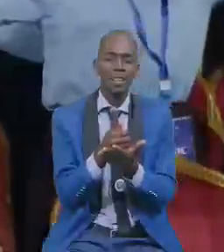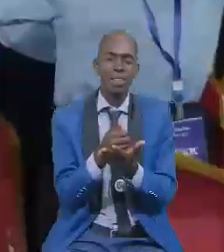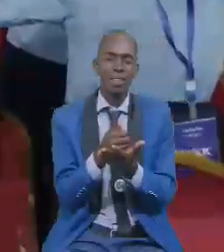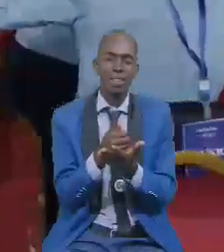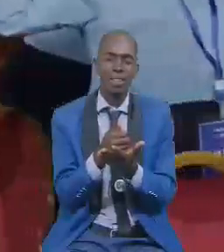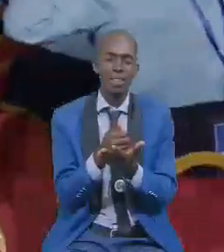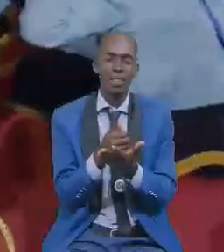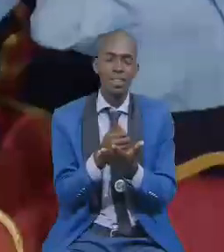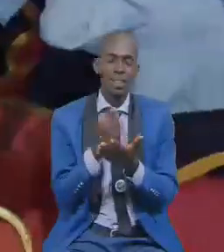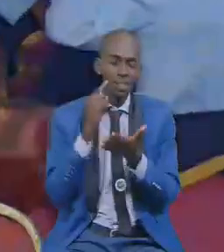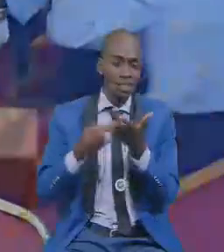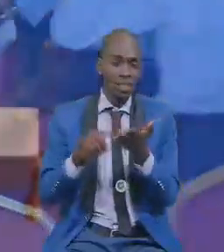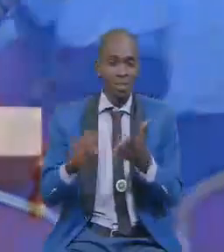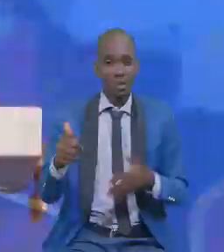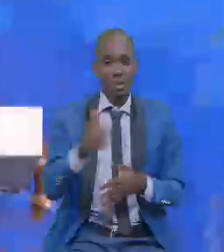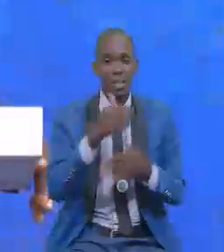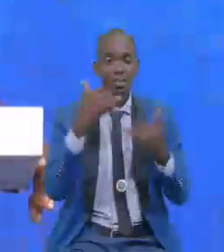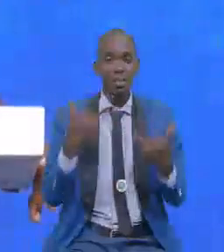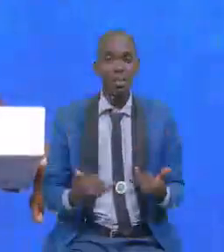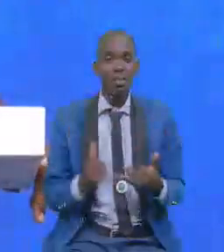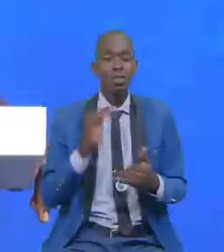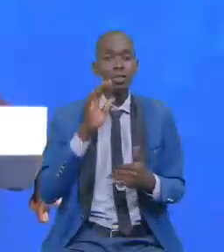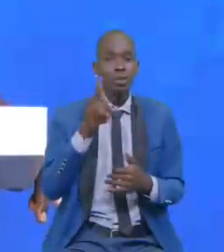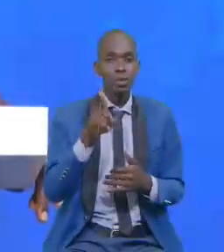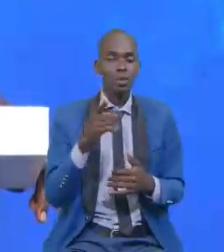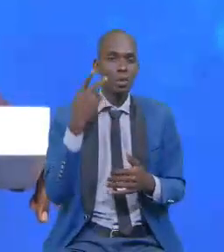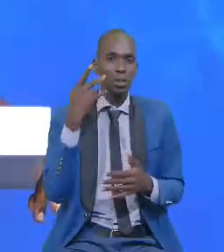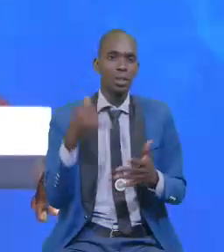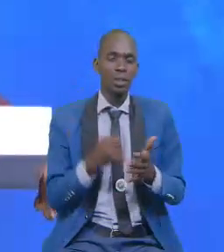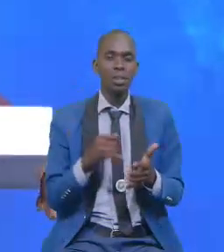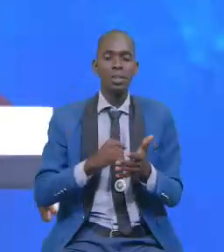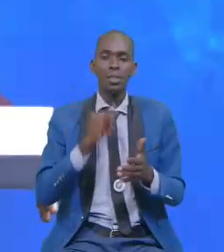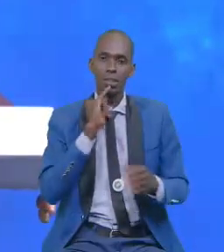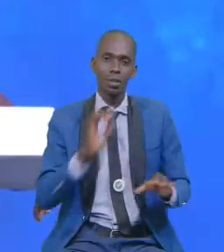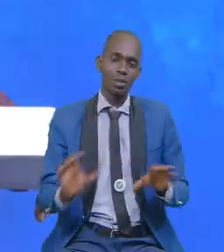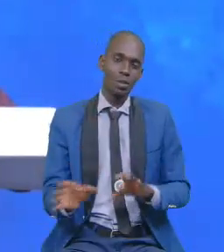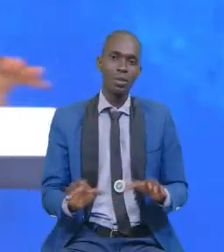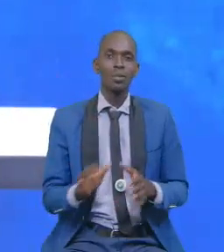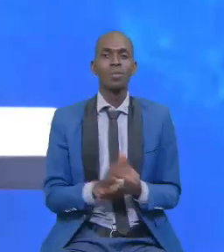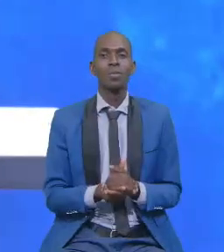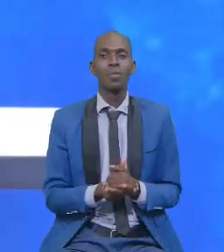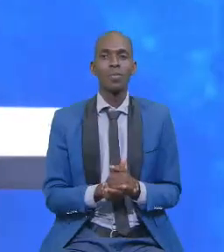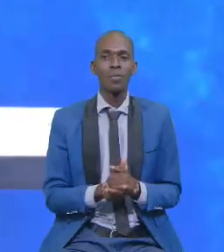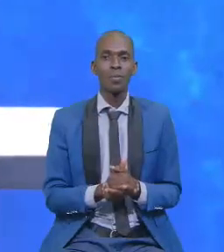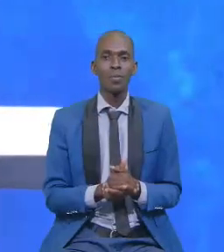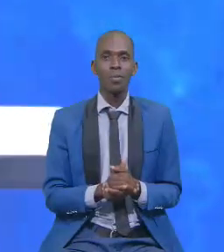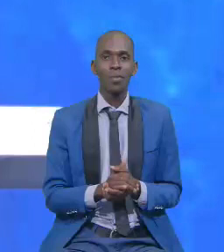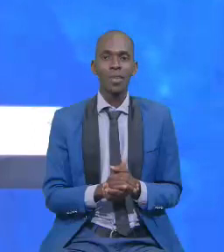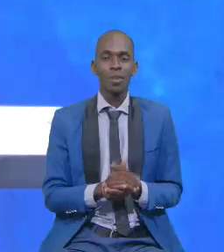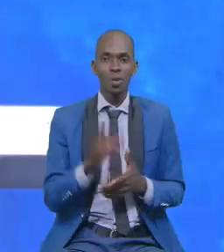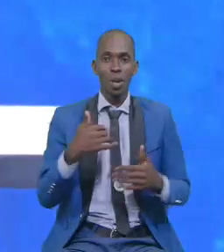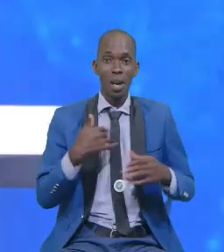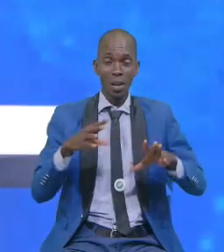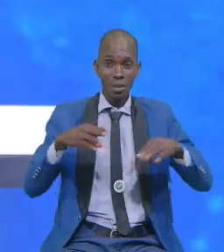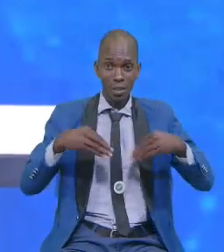Check up yourself now. You'll see it is done. What you have accepted, you